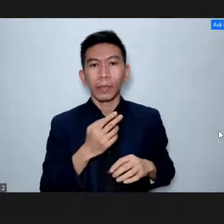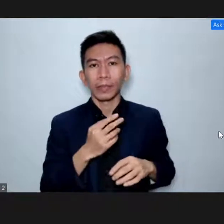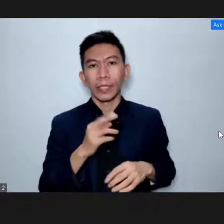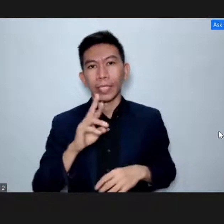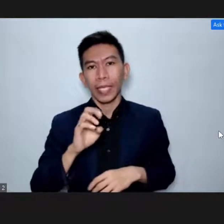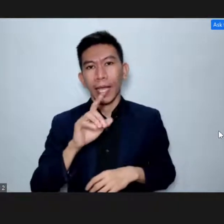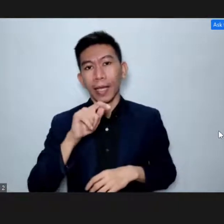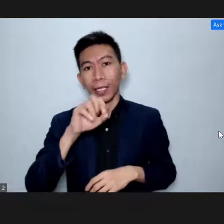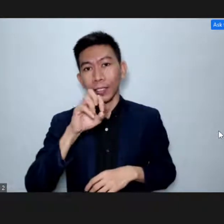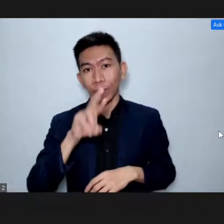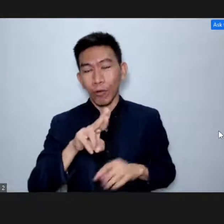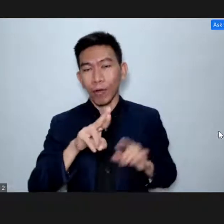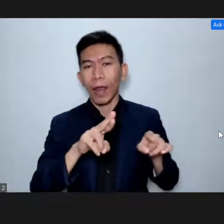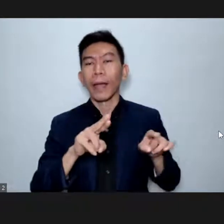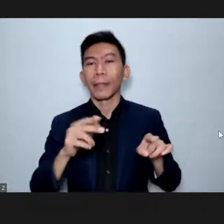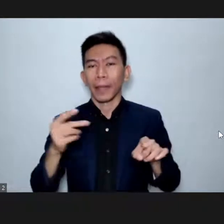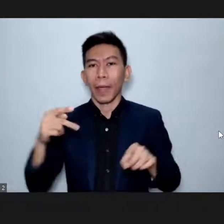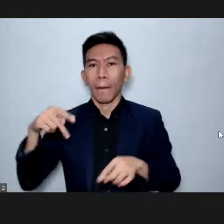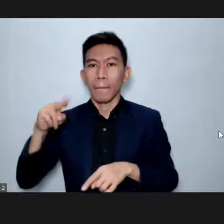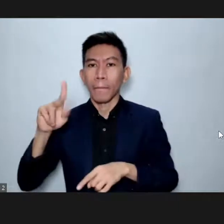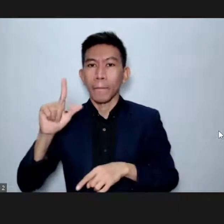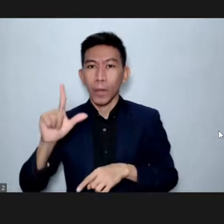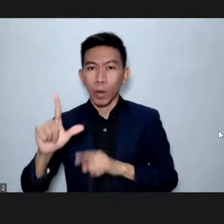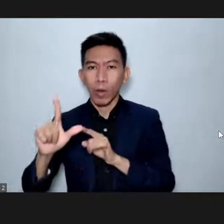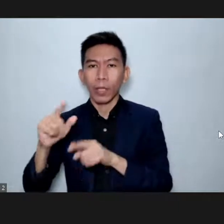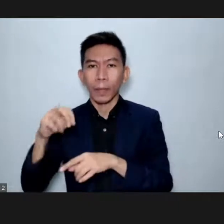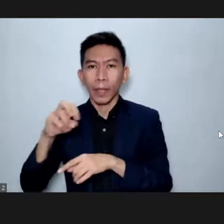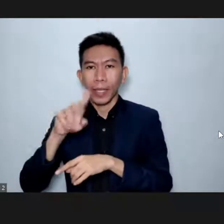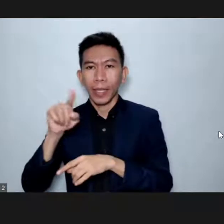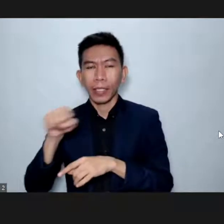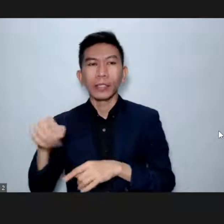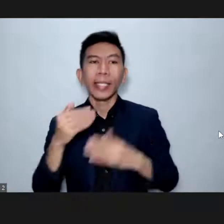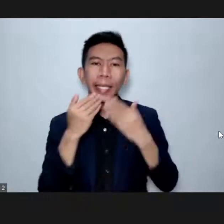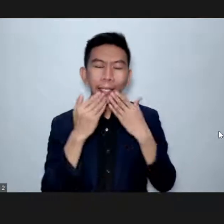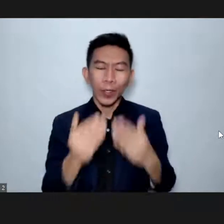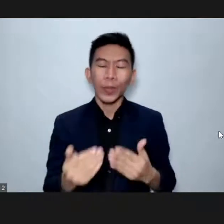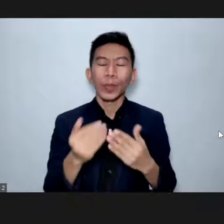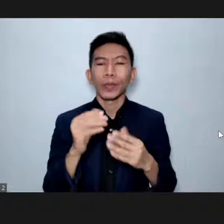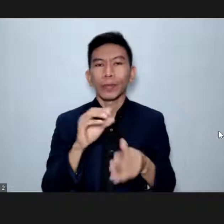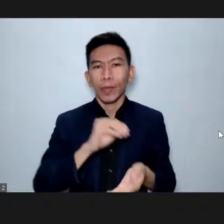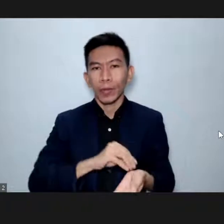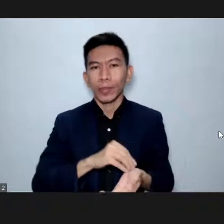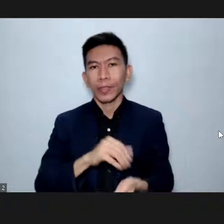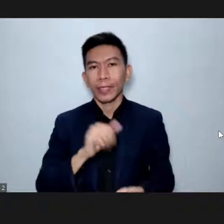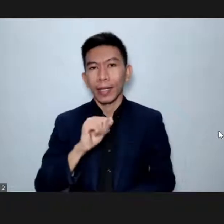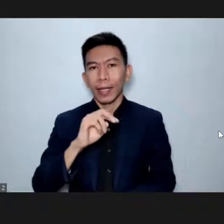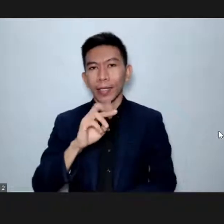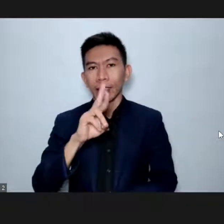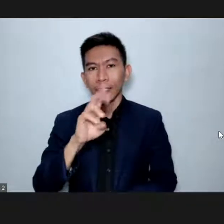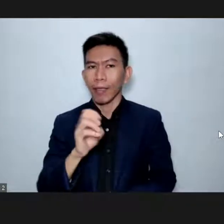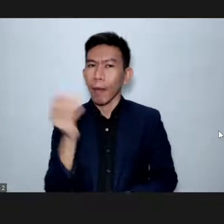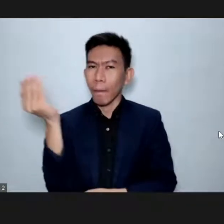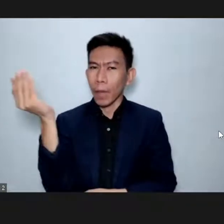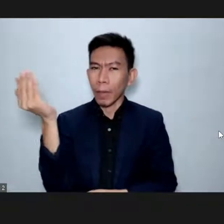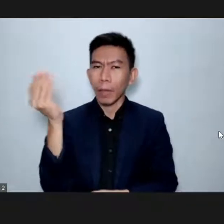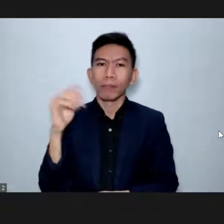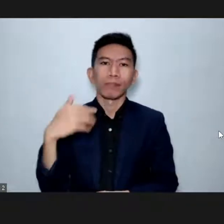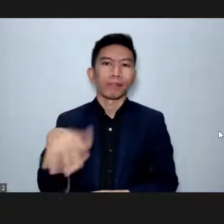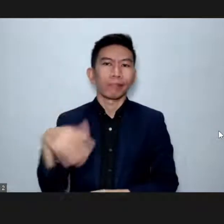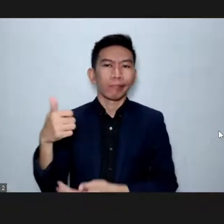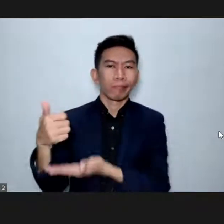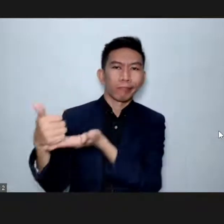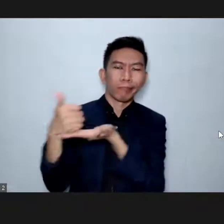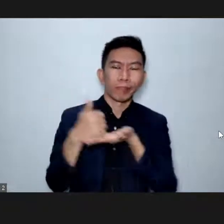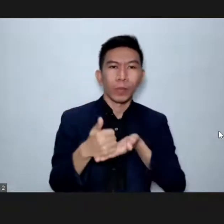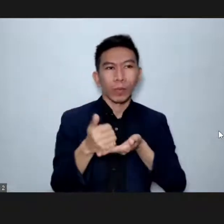Paul Perez. "Thank you, Dr. Andre, for the presentation. This will surely go a long way in guiding us